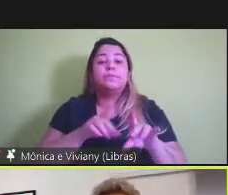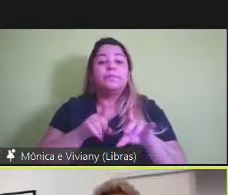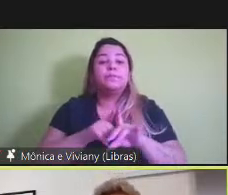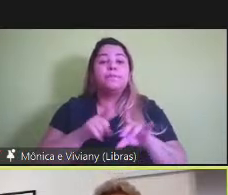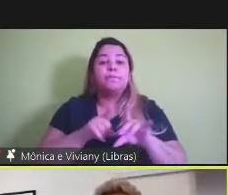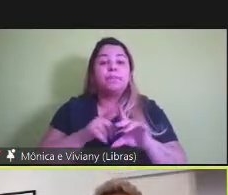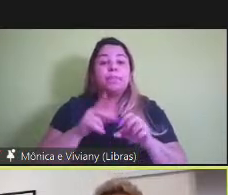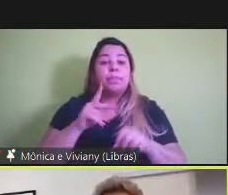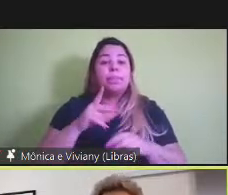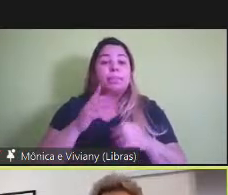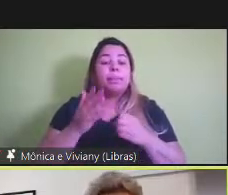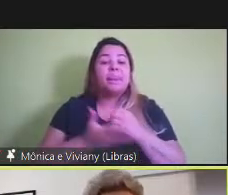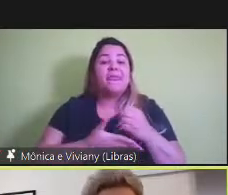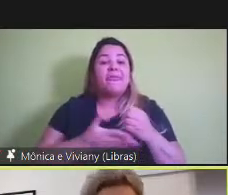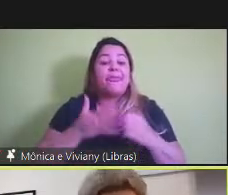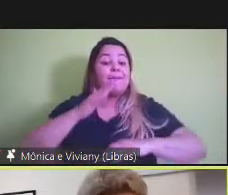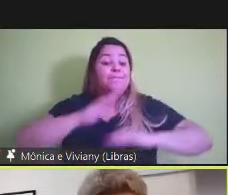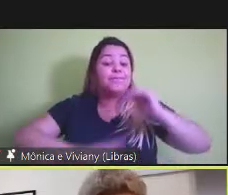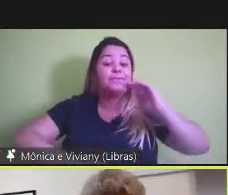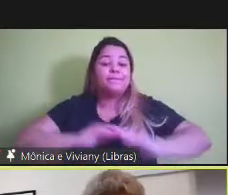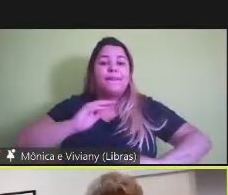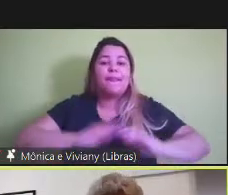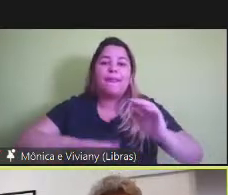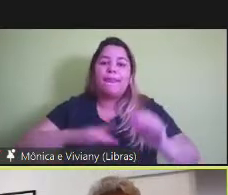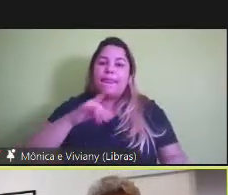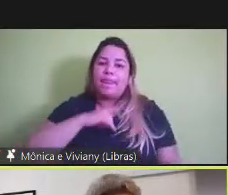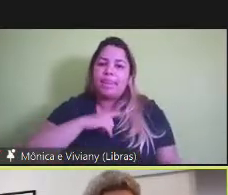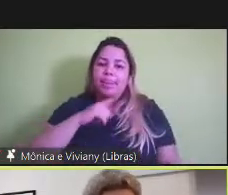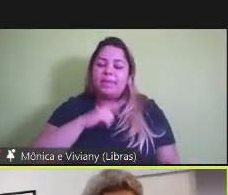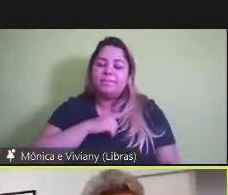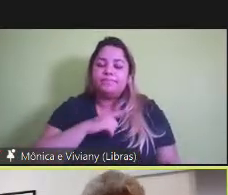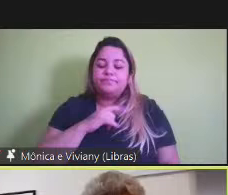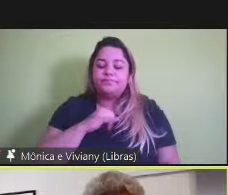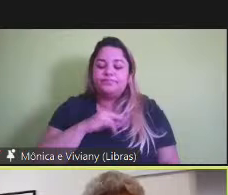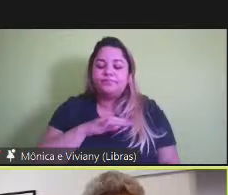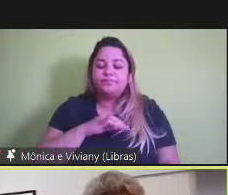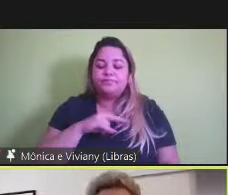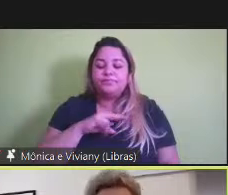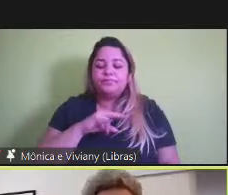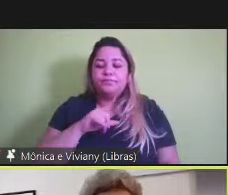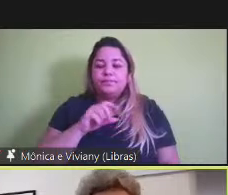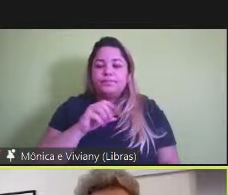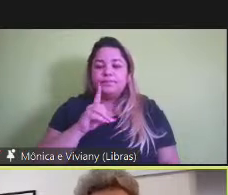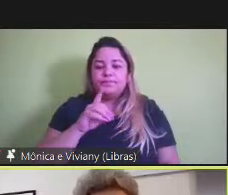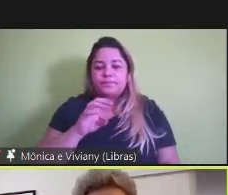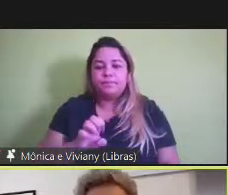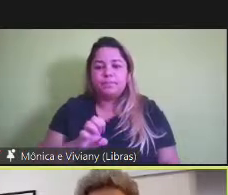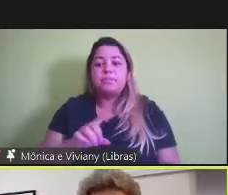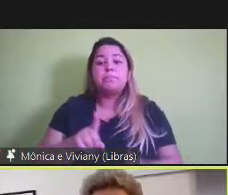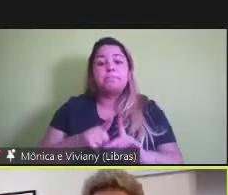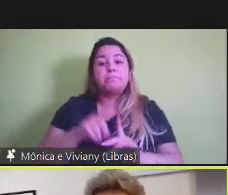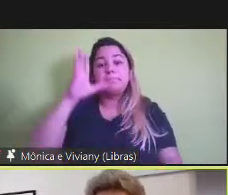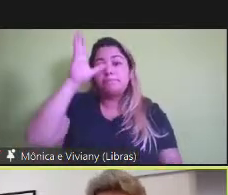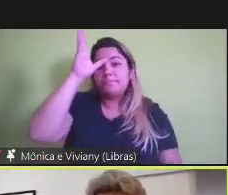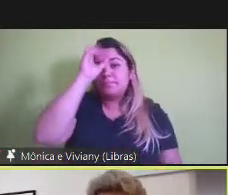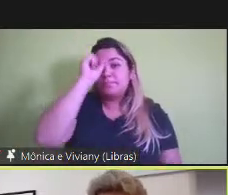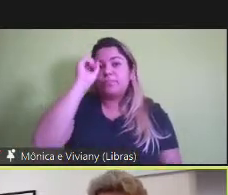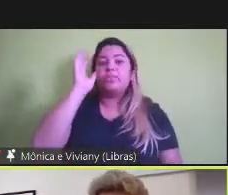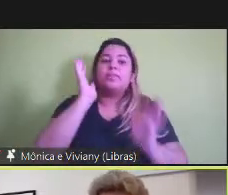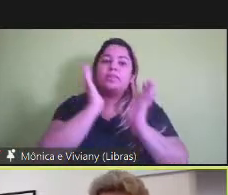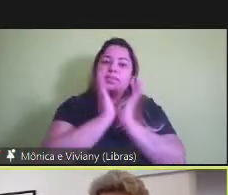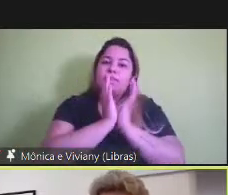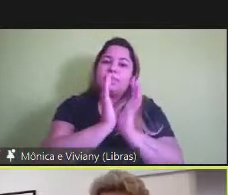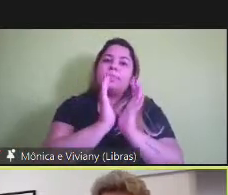the interprofessional education. And its main characteristic is the intentional aspect and the